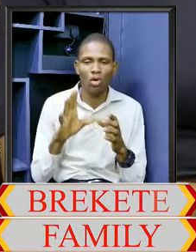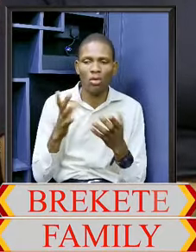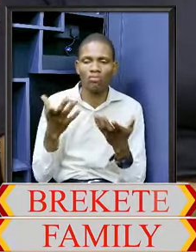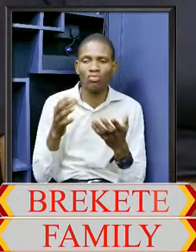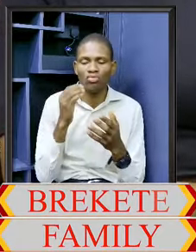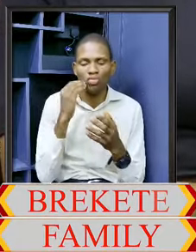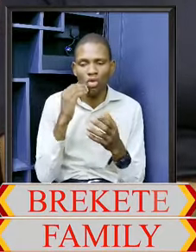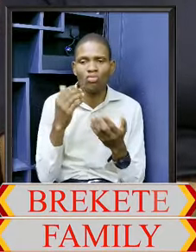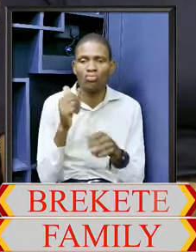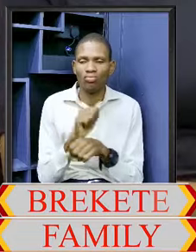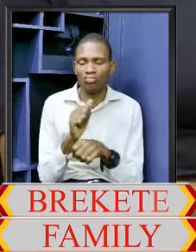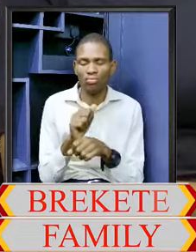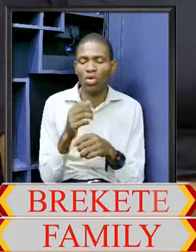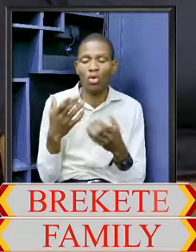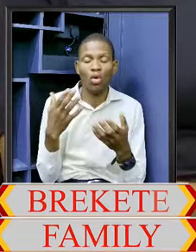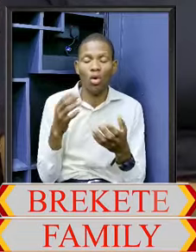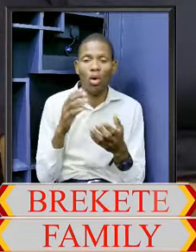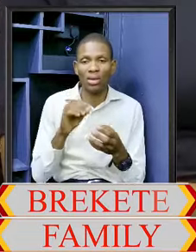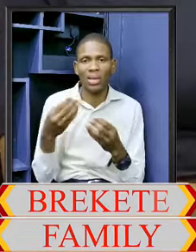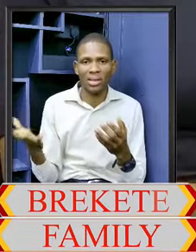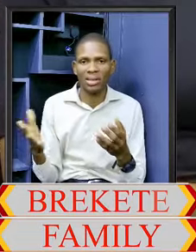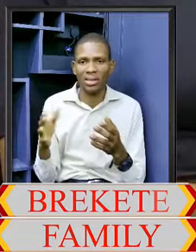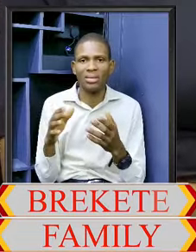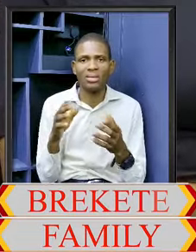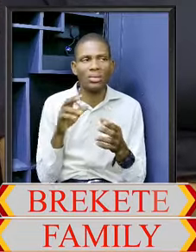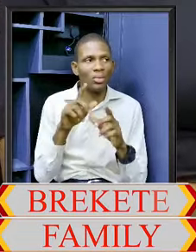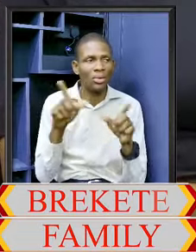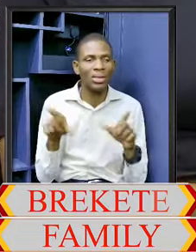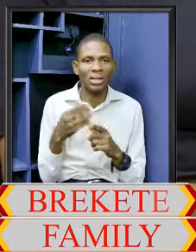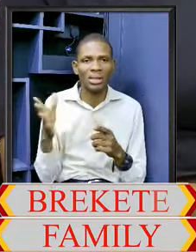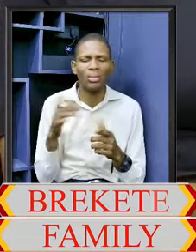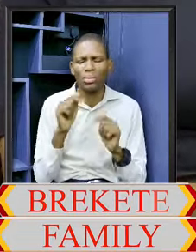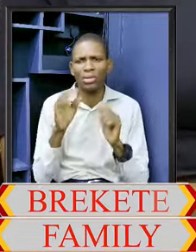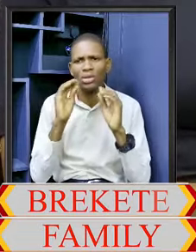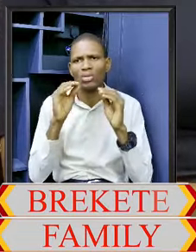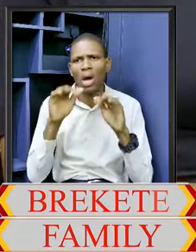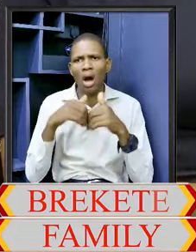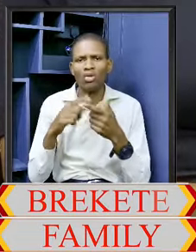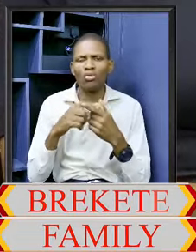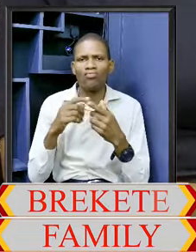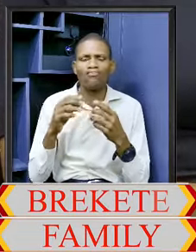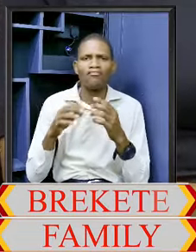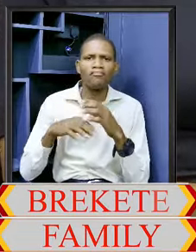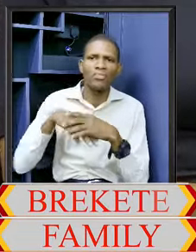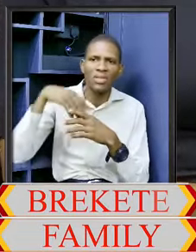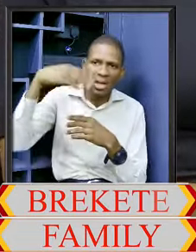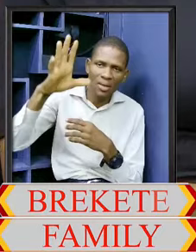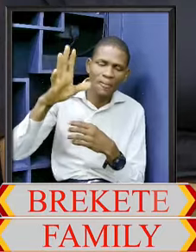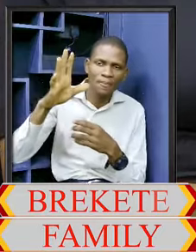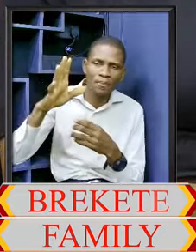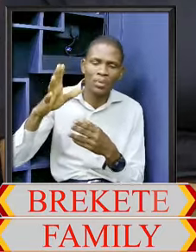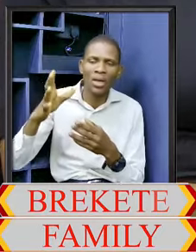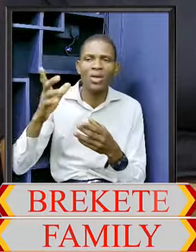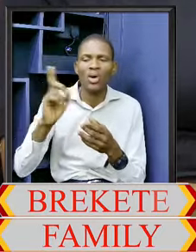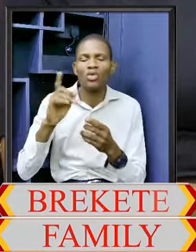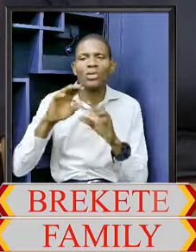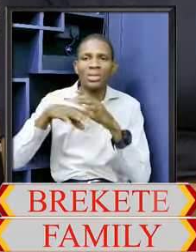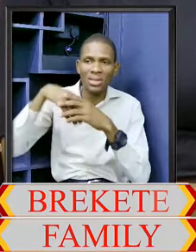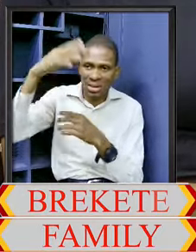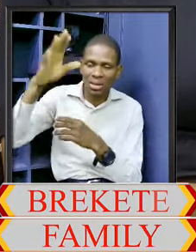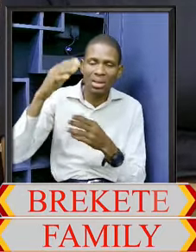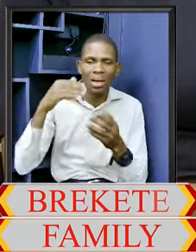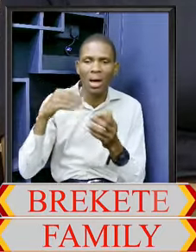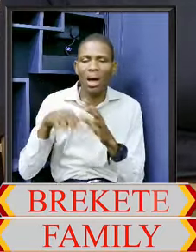they offer training where we go teach you waiting you go export, how you go take export them, where you go export them, and we too we they